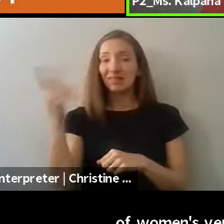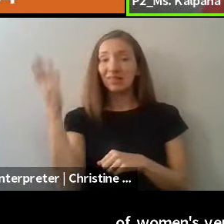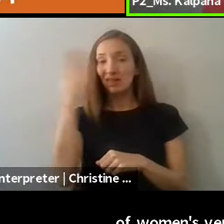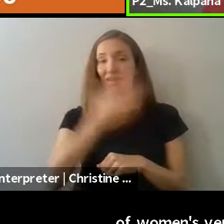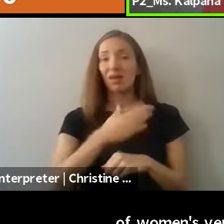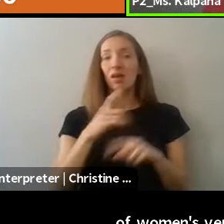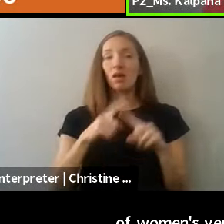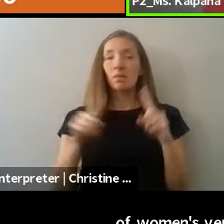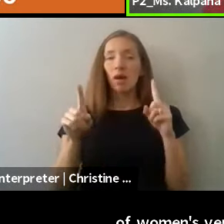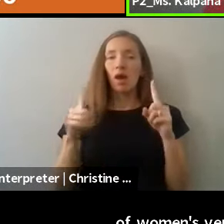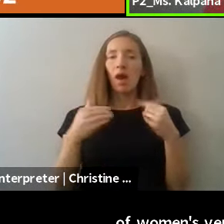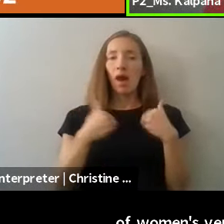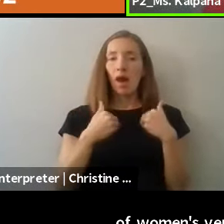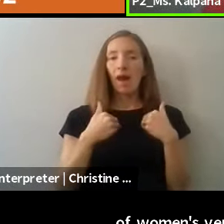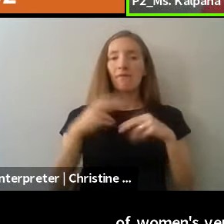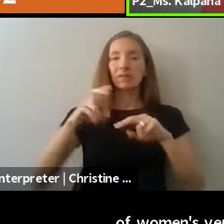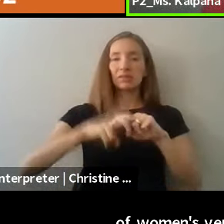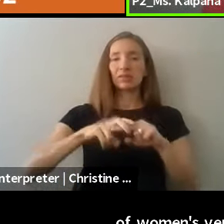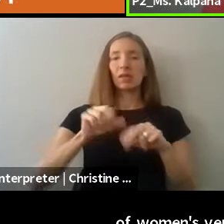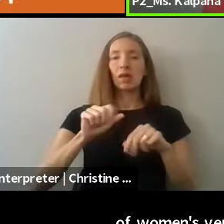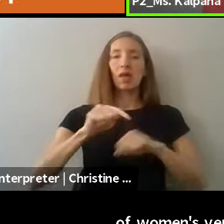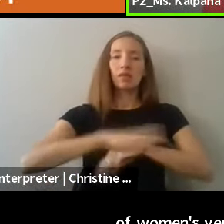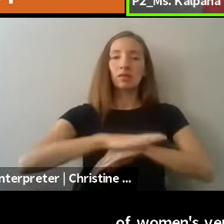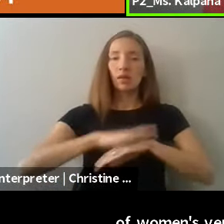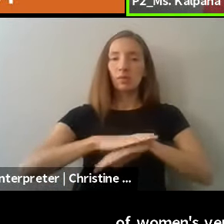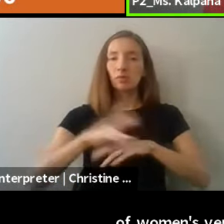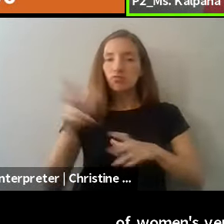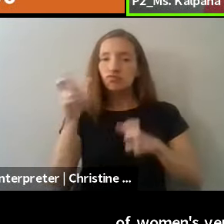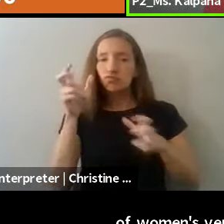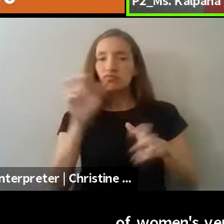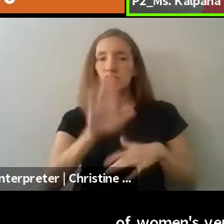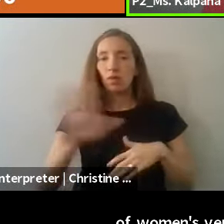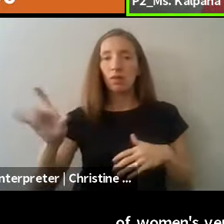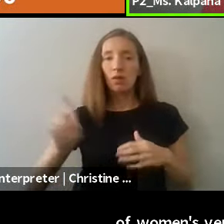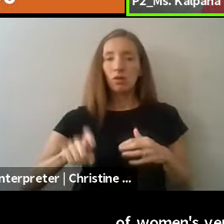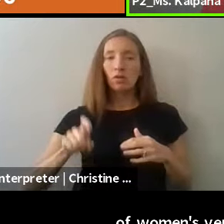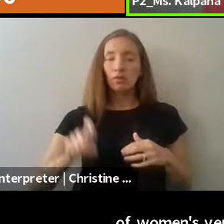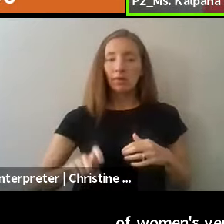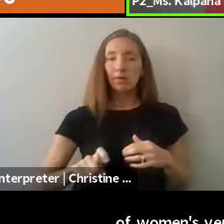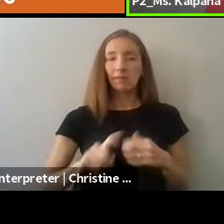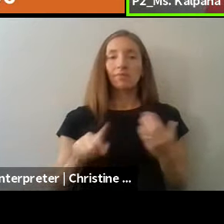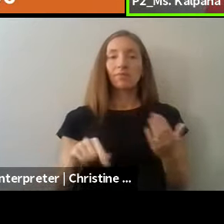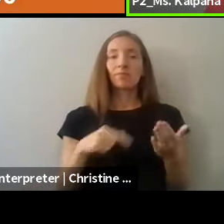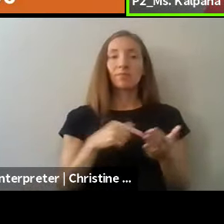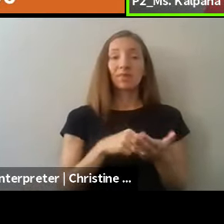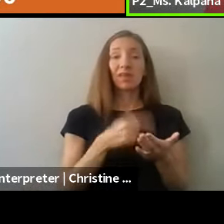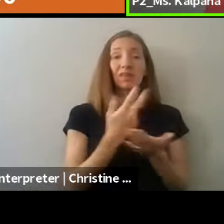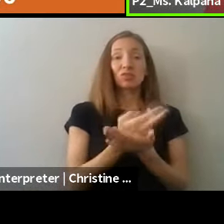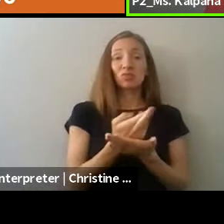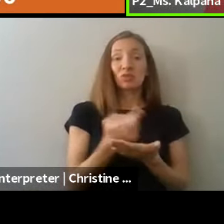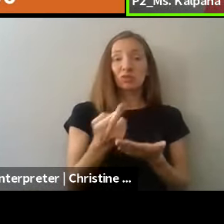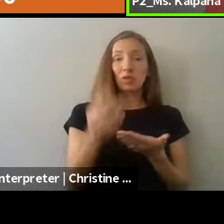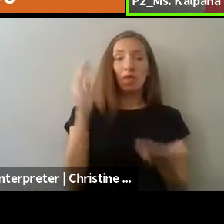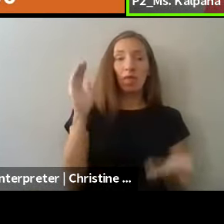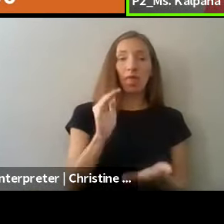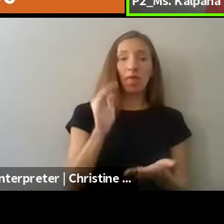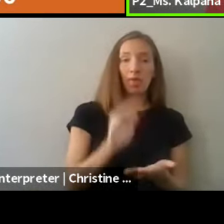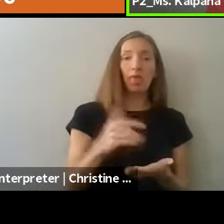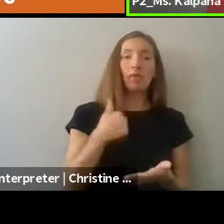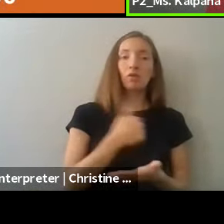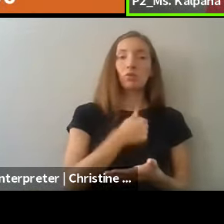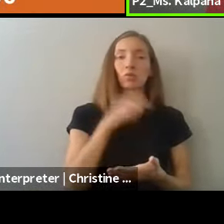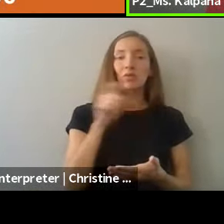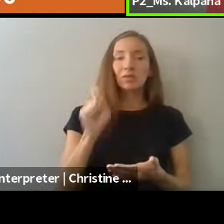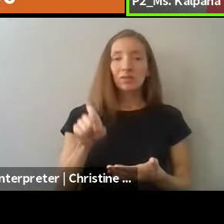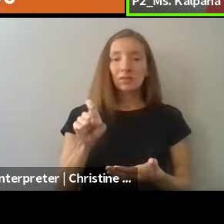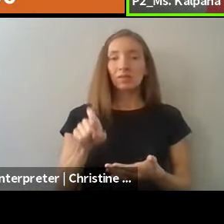shrinking resources and backlash that women's rights activists are facing in many countries, we need governments and the UN